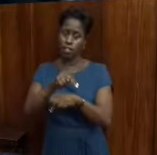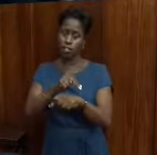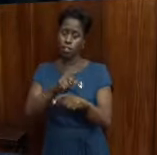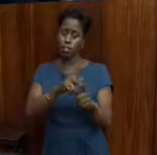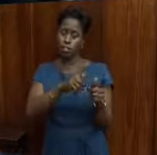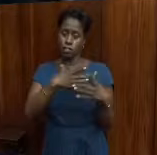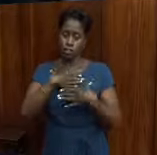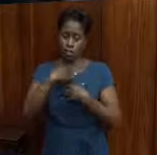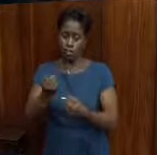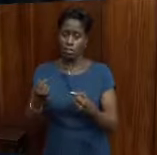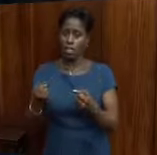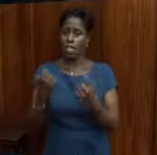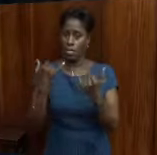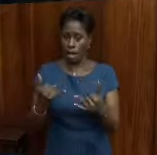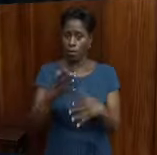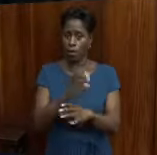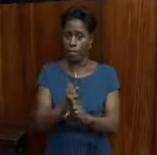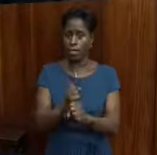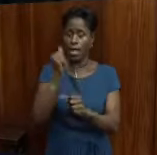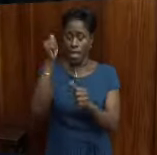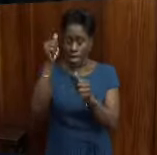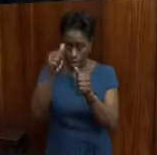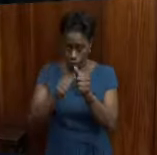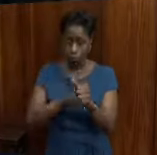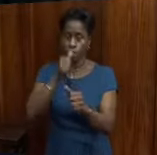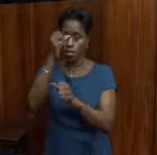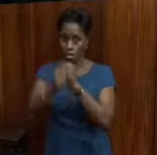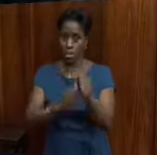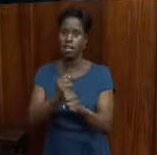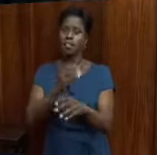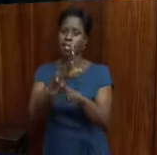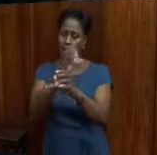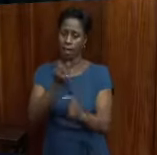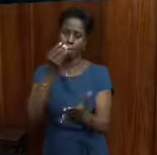of $700 million.